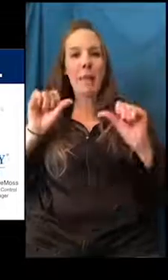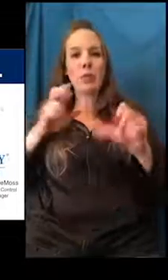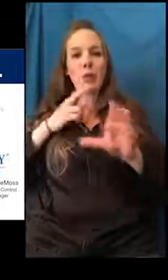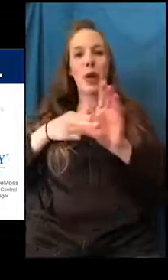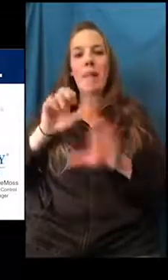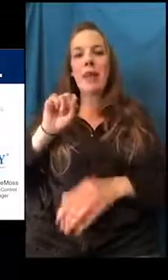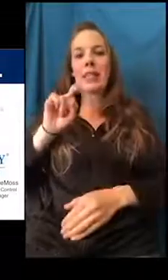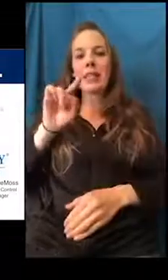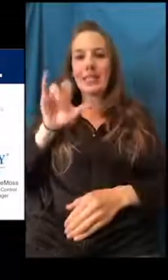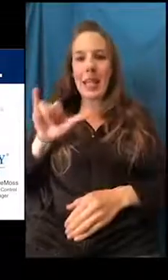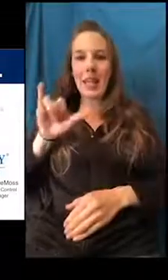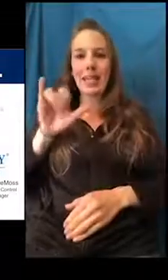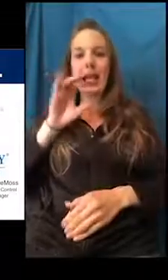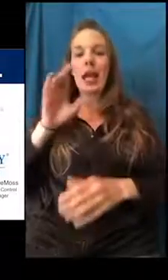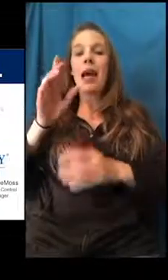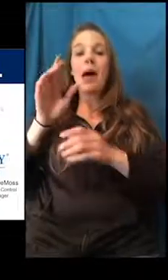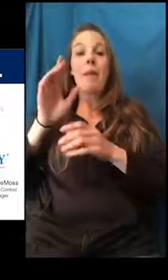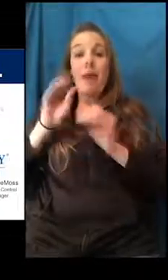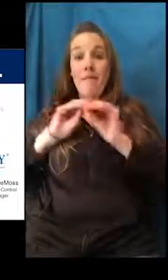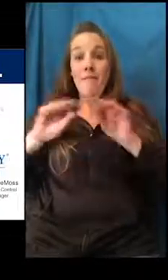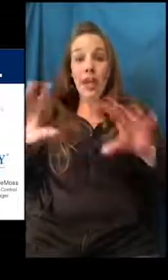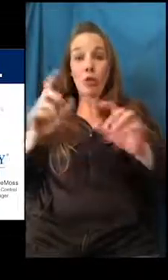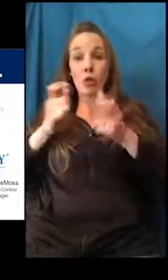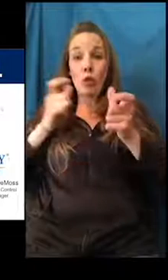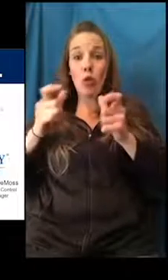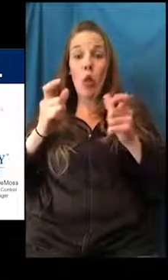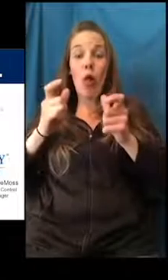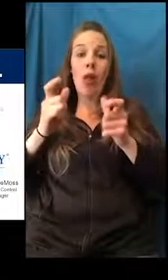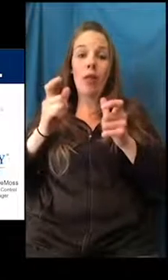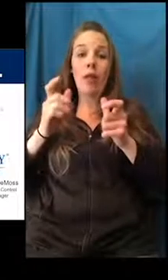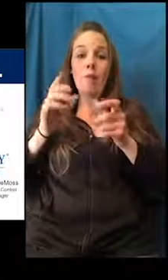Infection Control Manager here at Mercy Medical Center in Cedar Rapids.